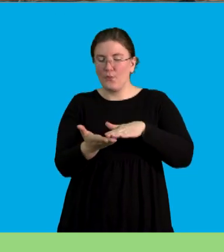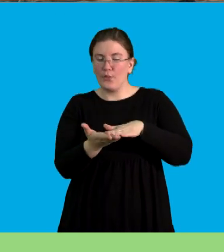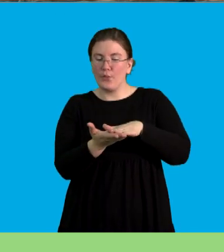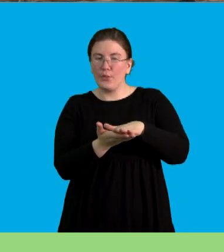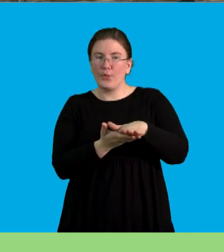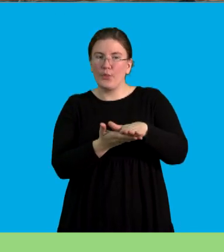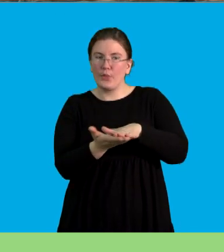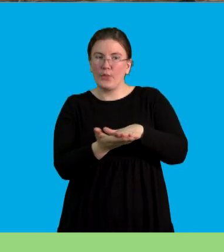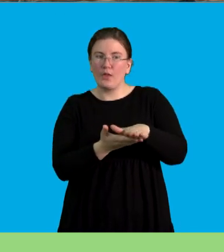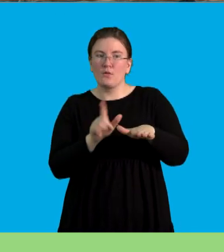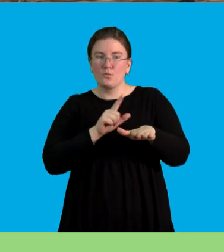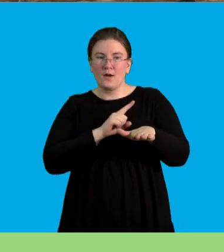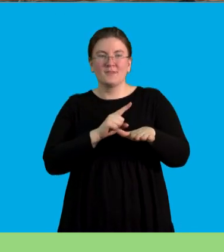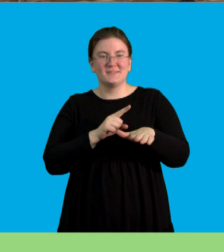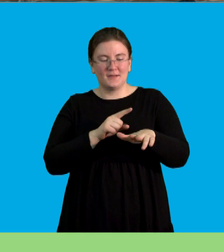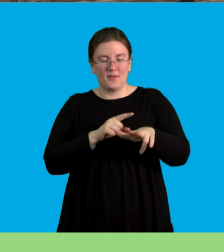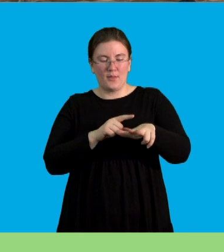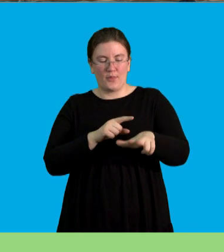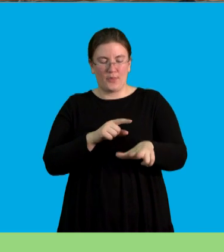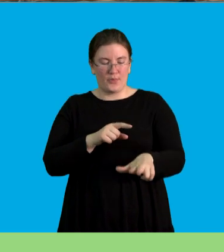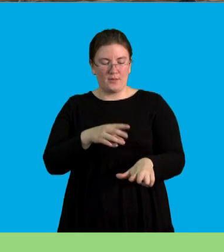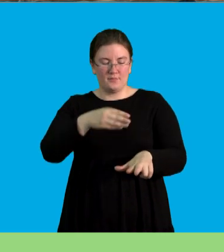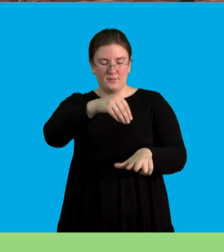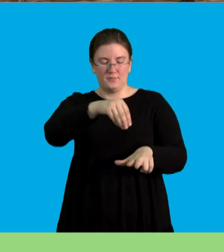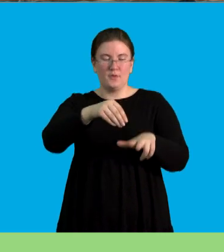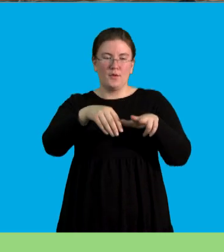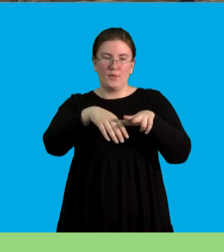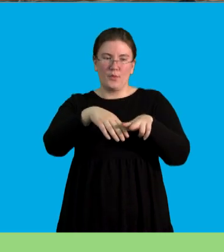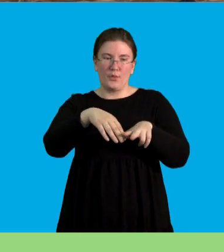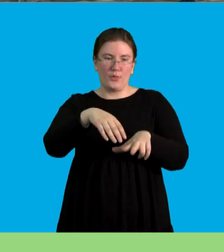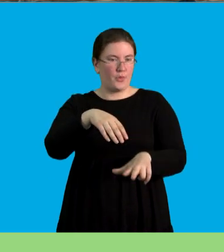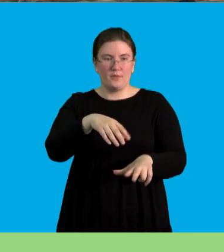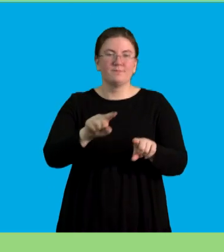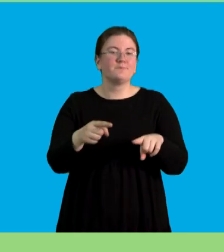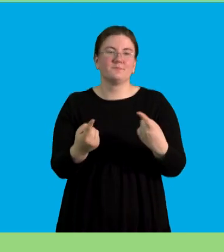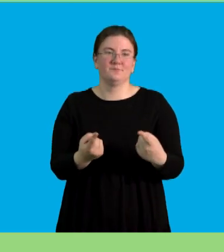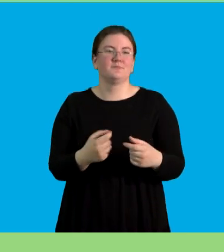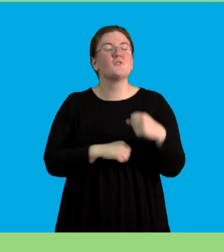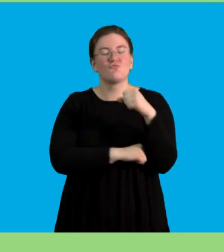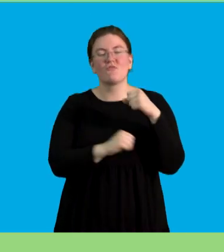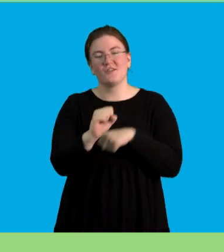sink into the sand, the desert sand. This is a structural adaptation.